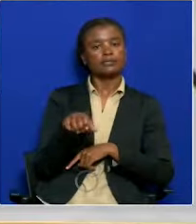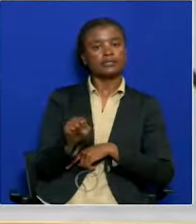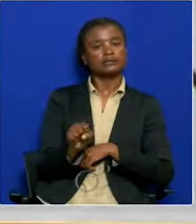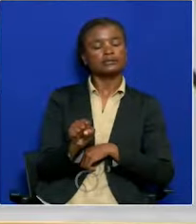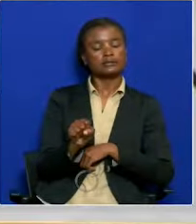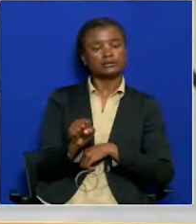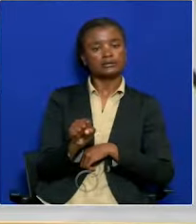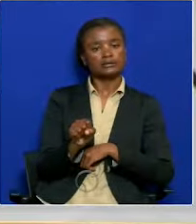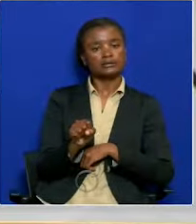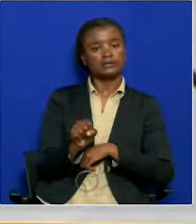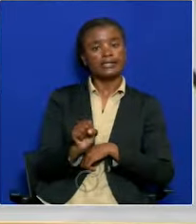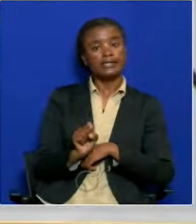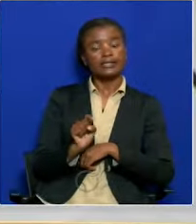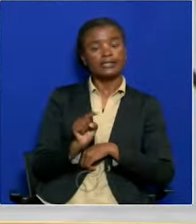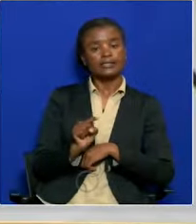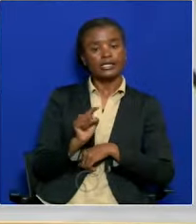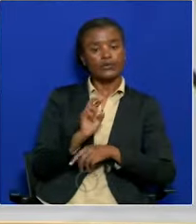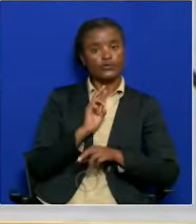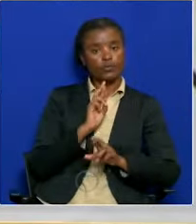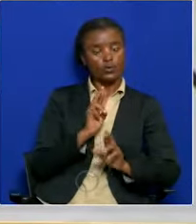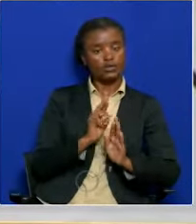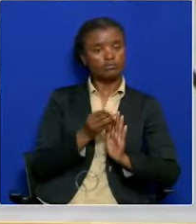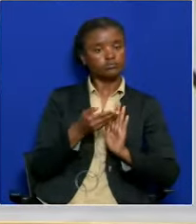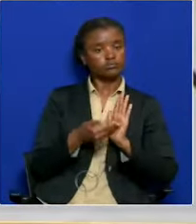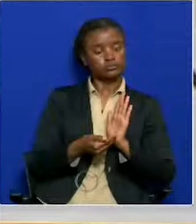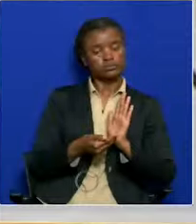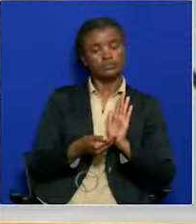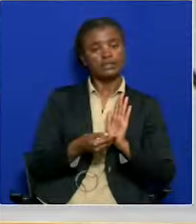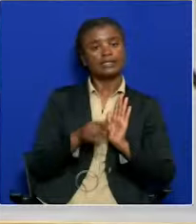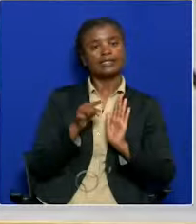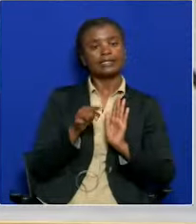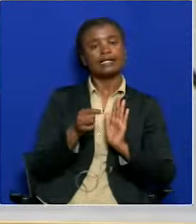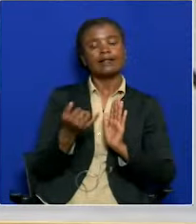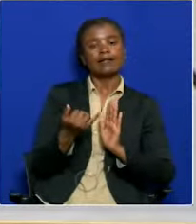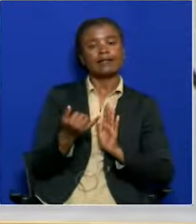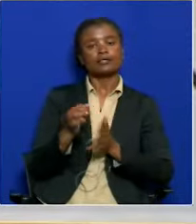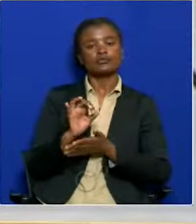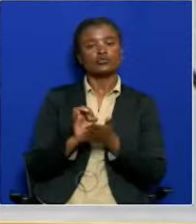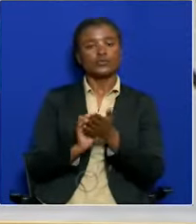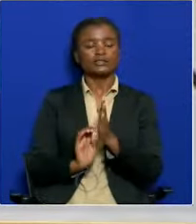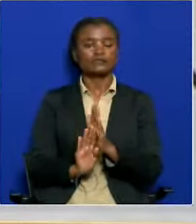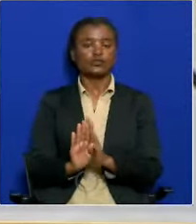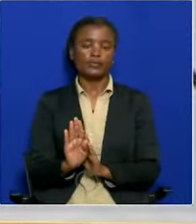also reported as a developing story